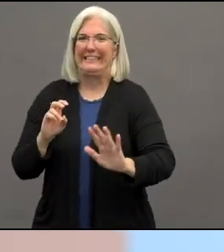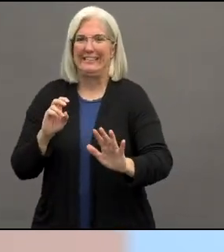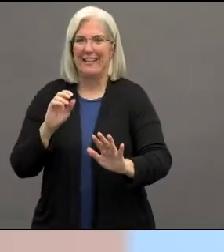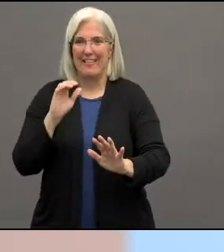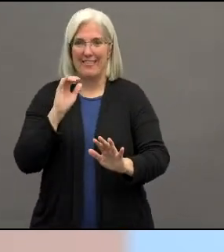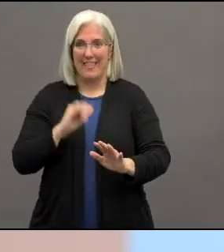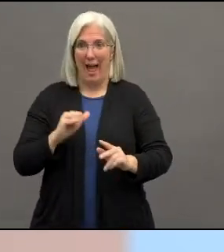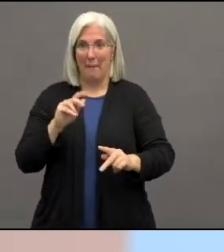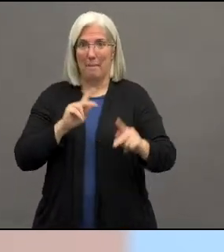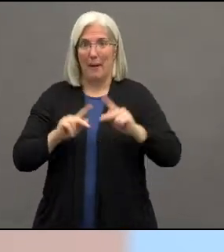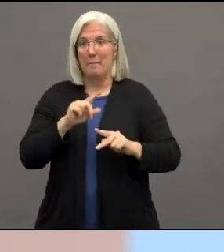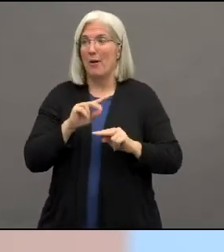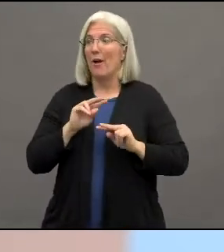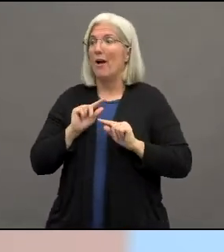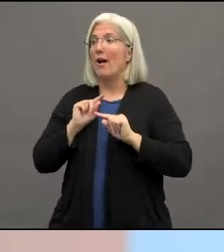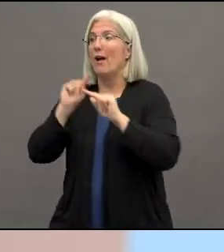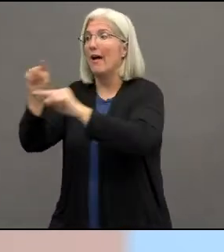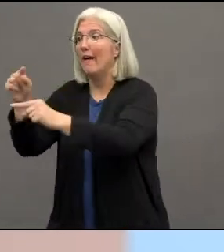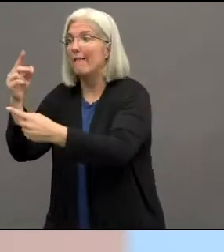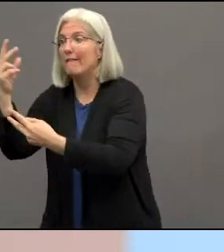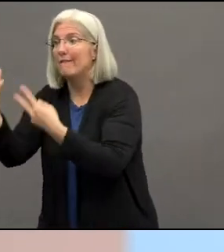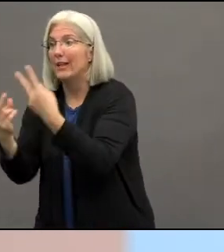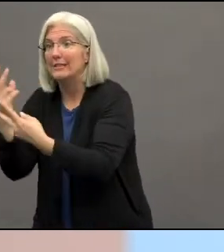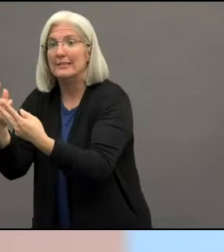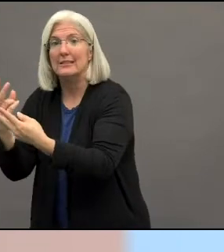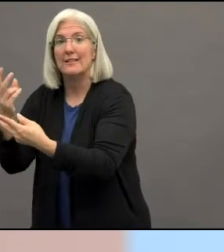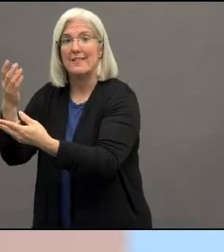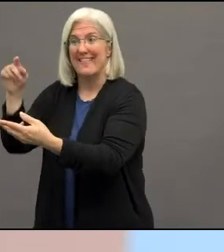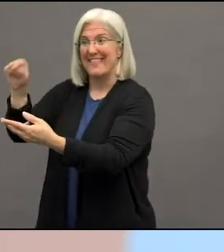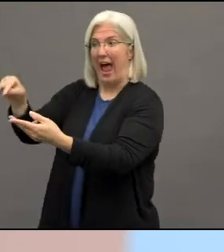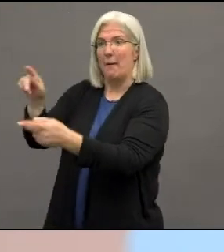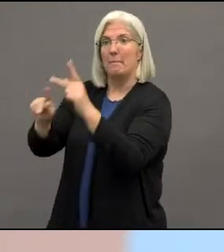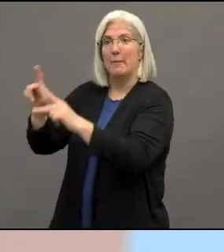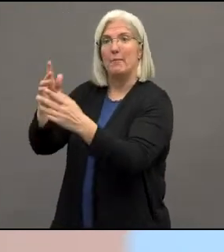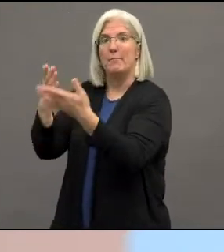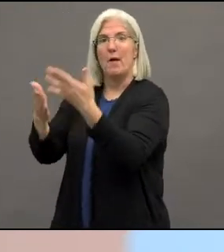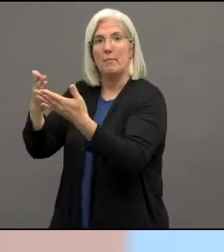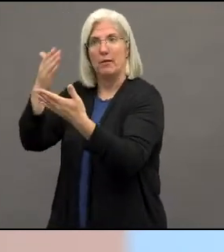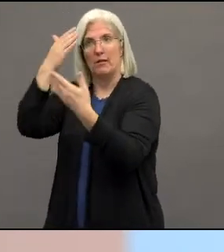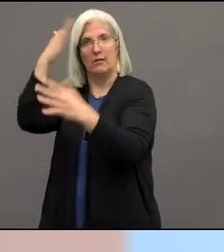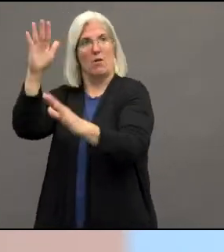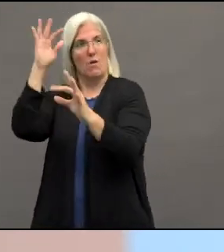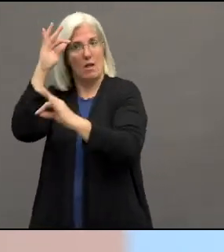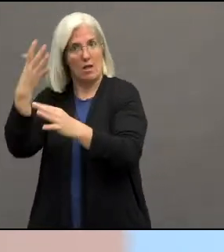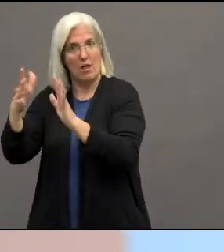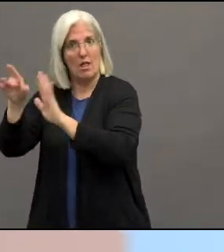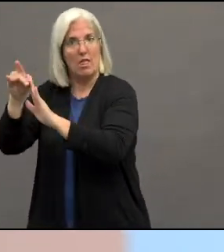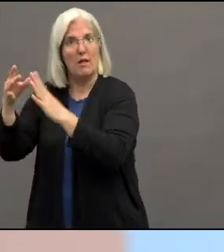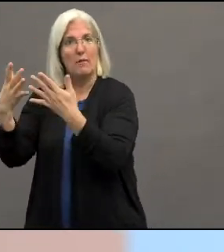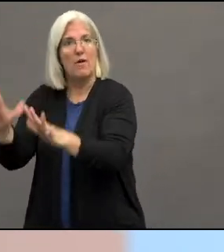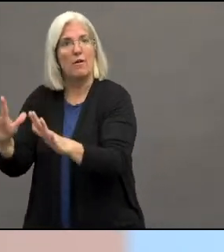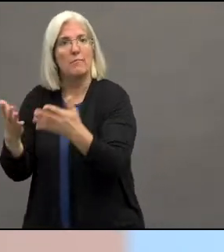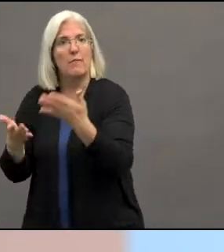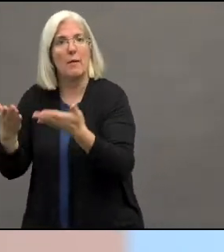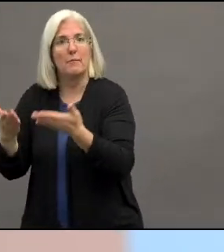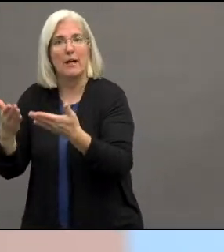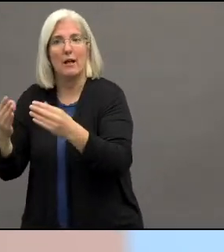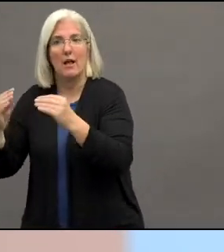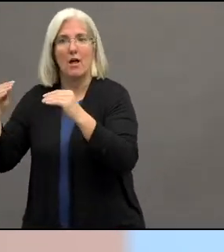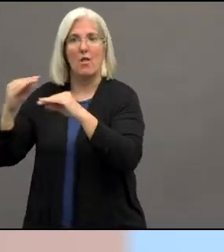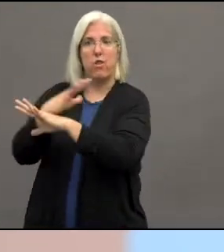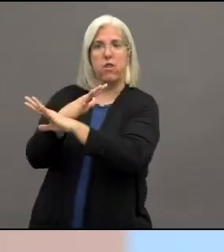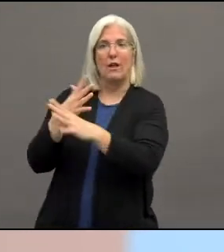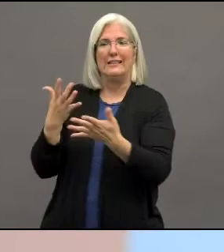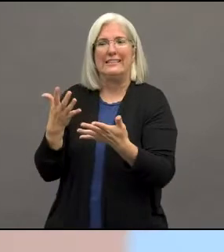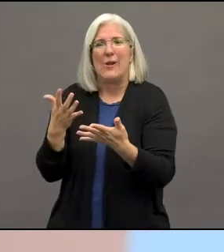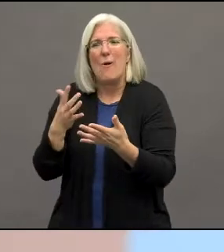your destination, and also in the time frame that you got tested to the point that you receive your results, you might be